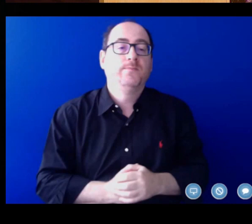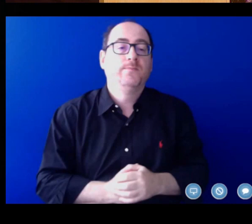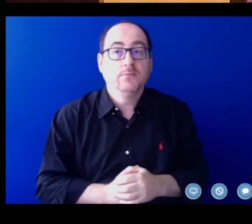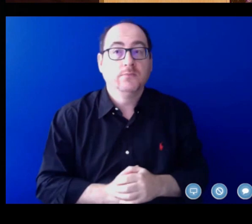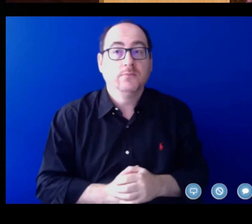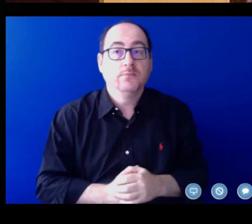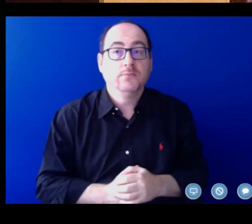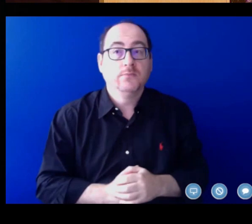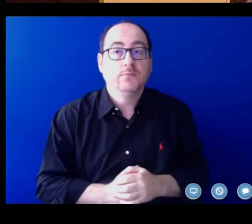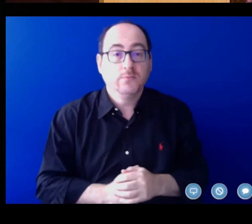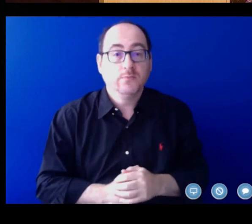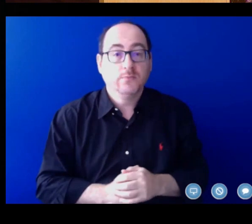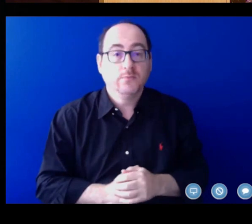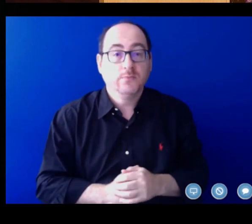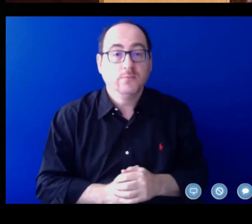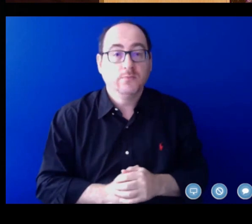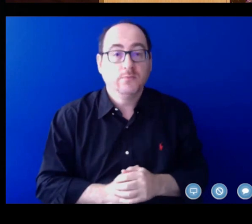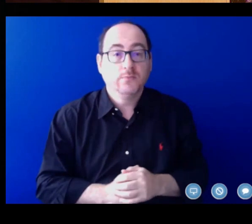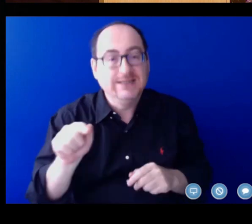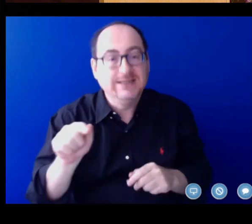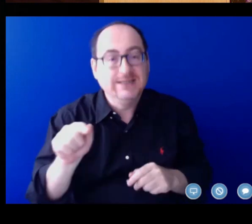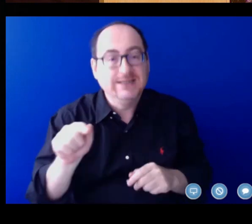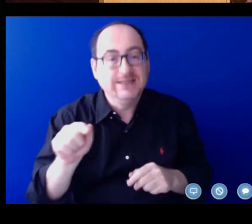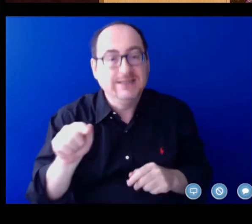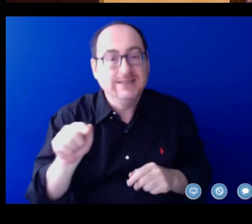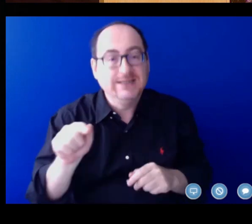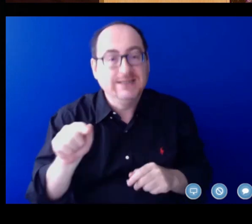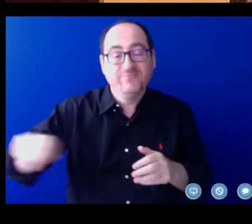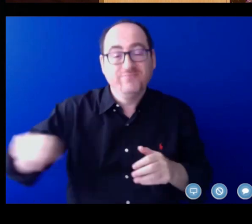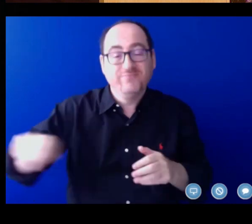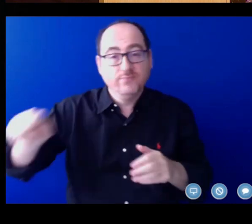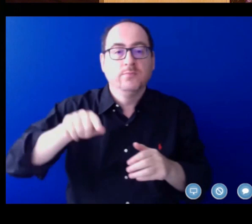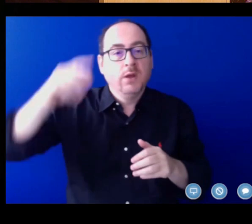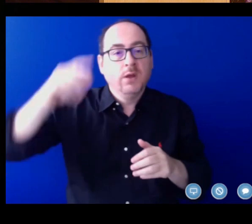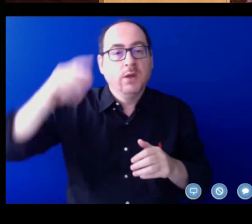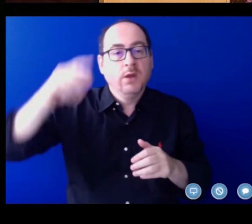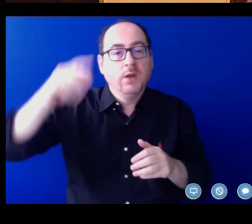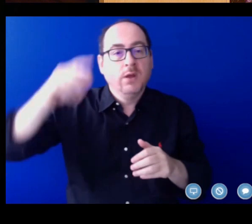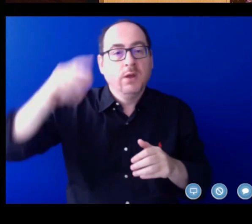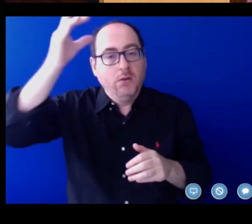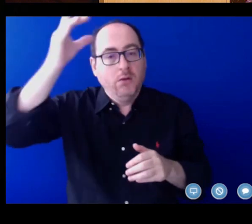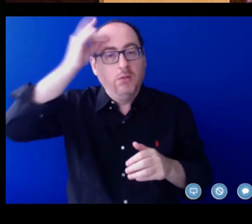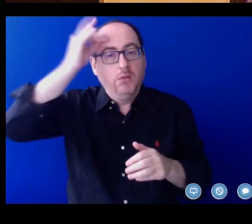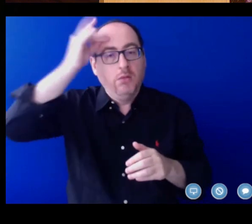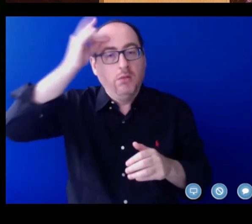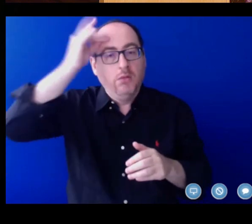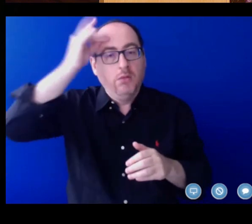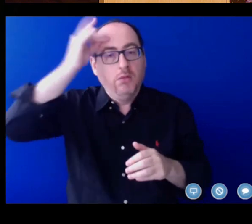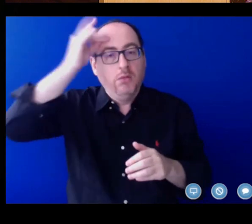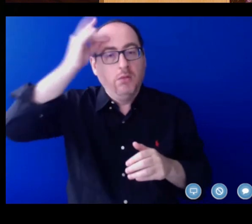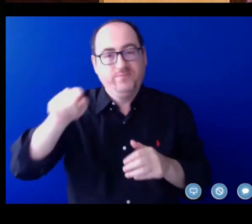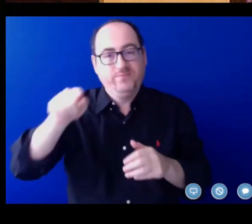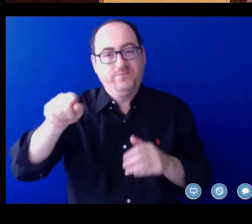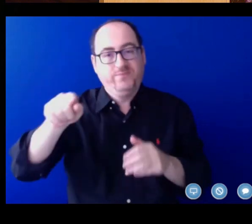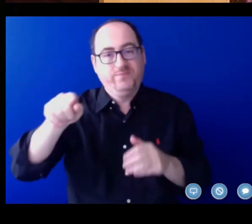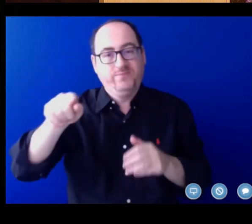4 recovery goals: restoring safety and control, restoring people's connections and belonging, restoring meaning, identity